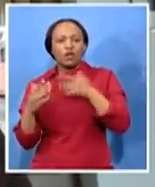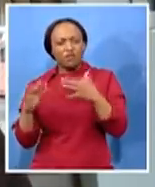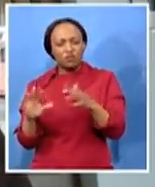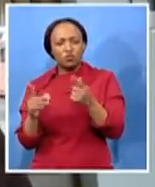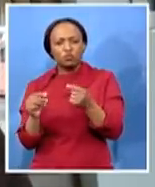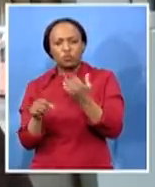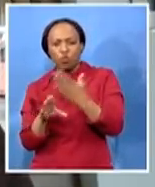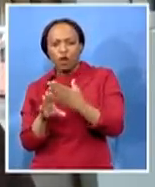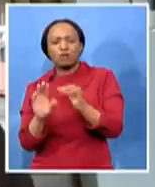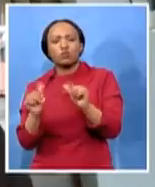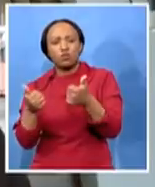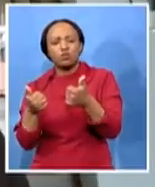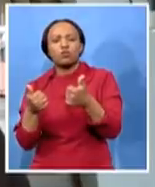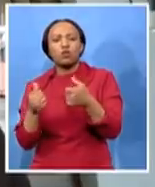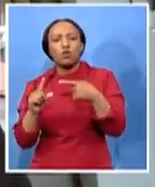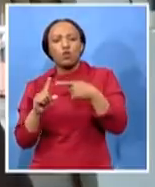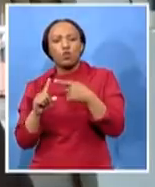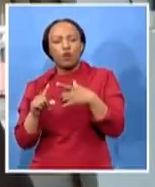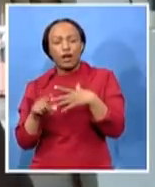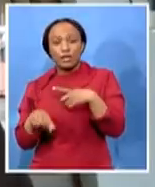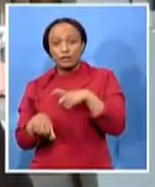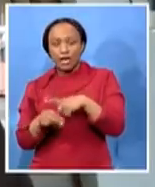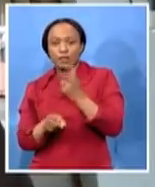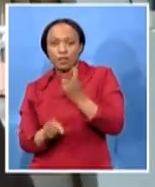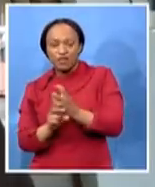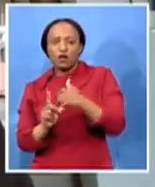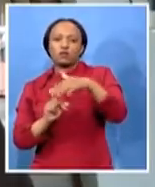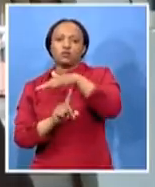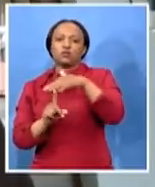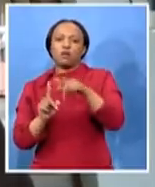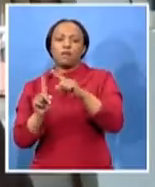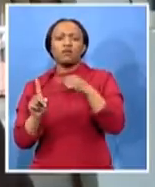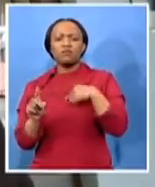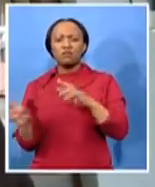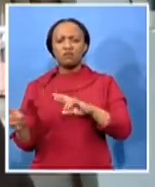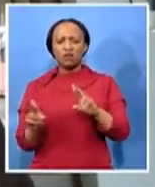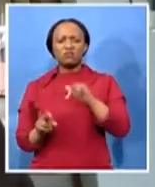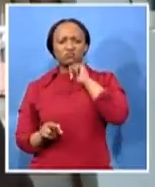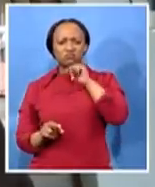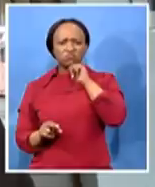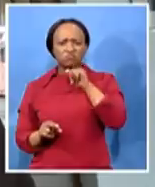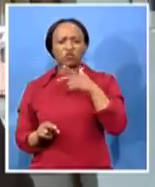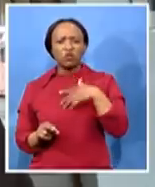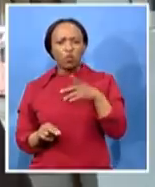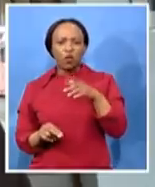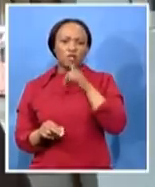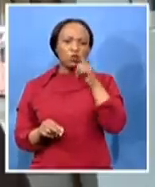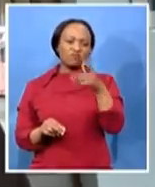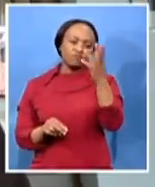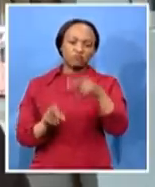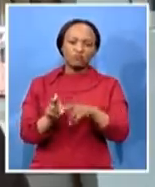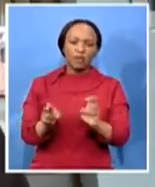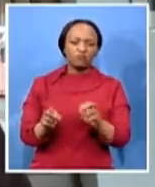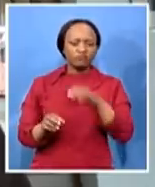difficult circumstances, and he was ready when he called upon to step aside. But even